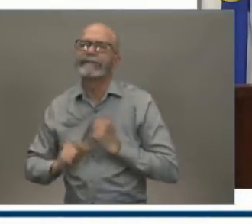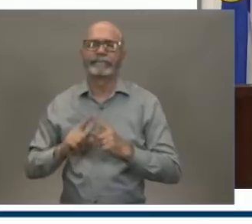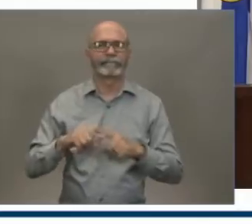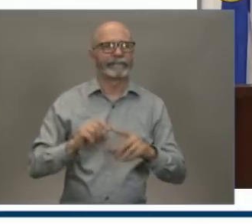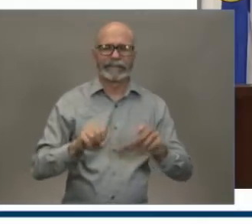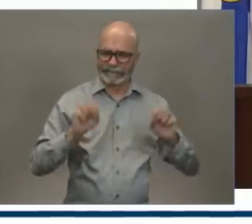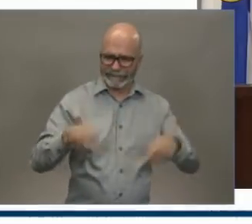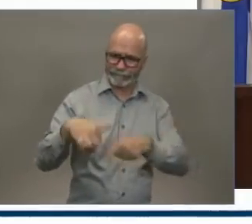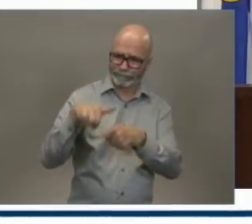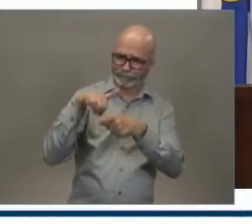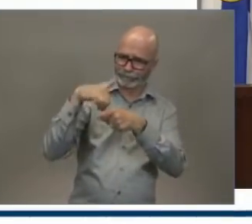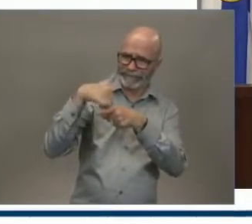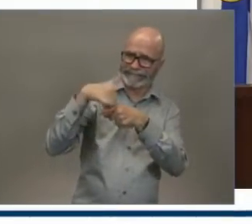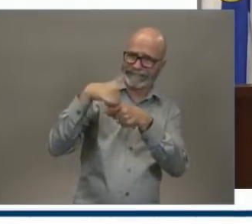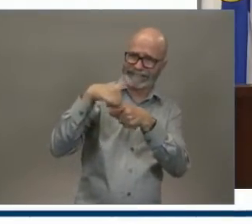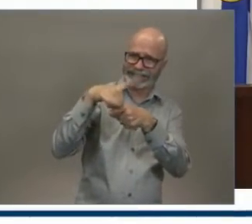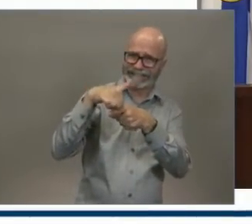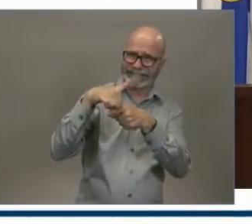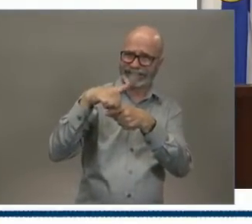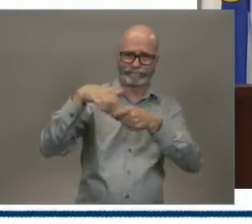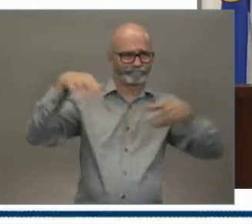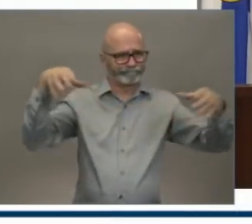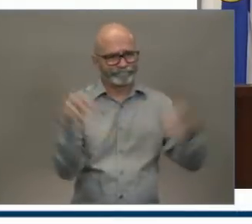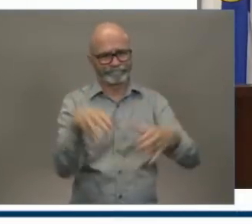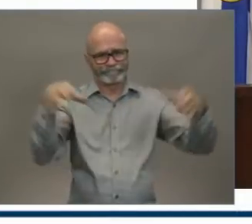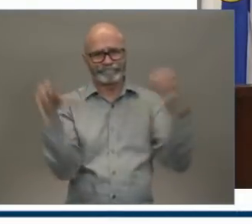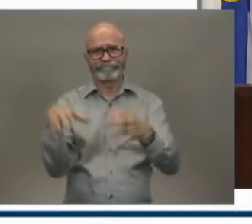and without social distancing with